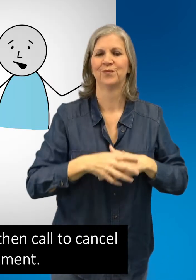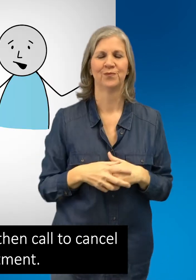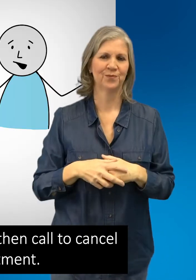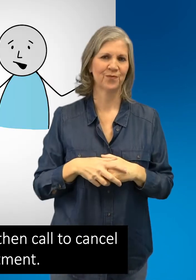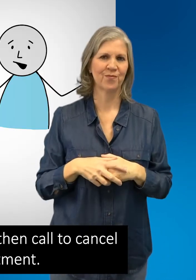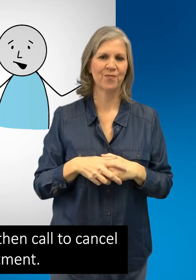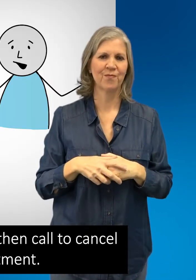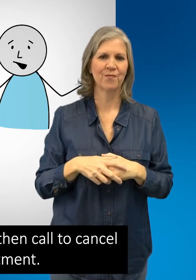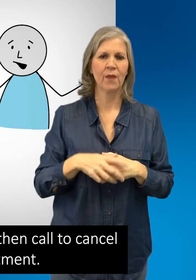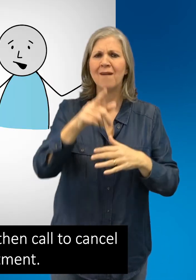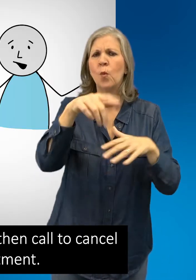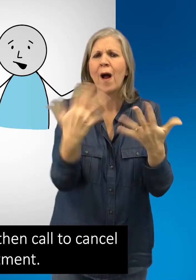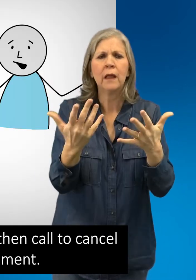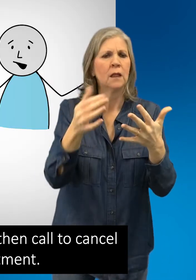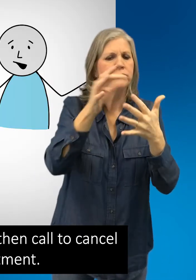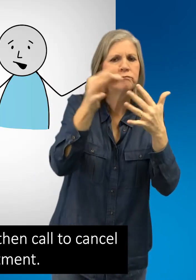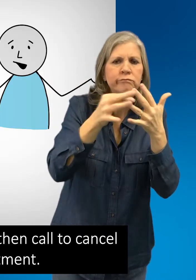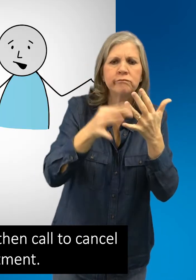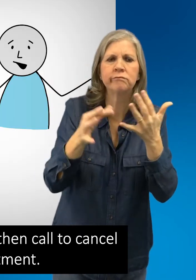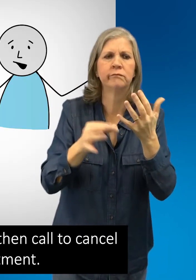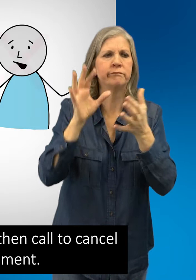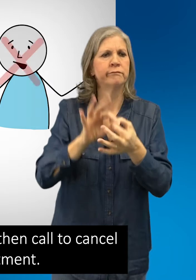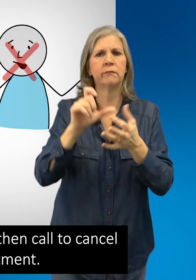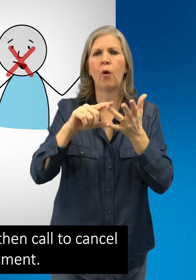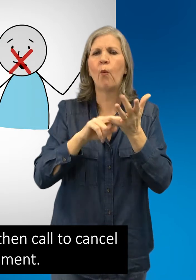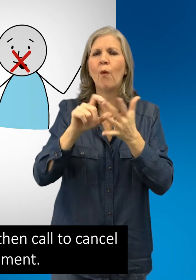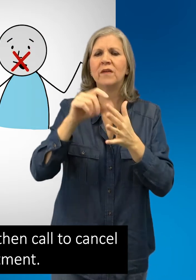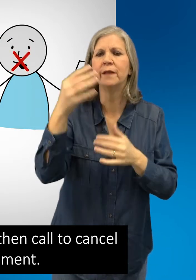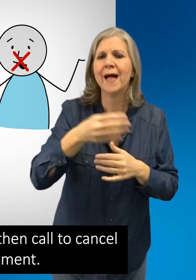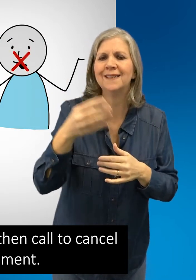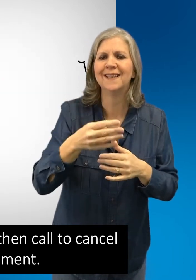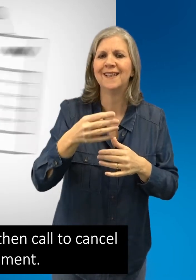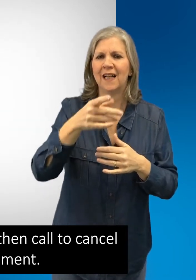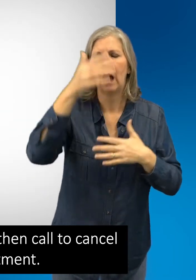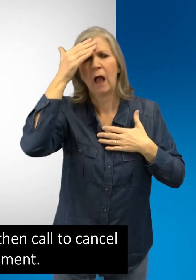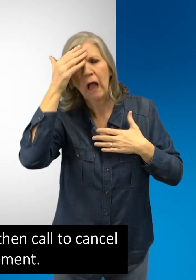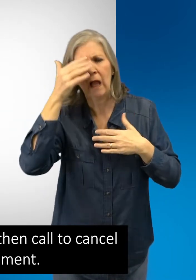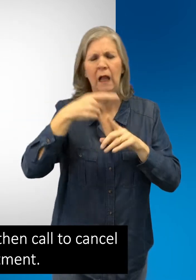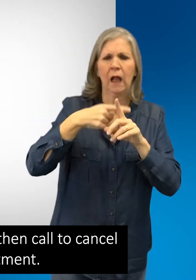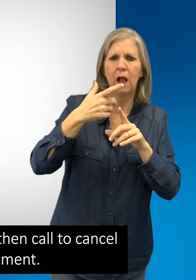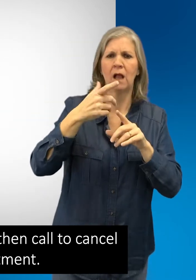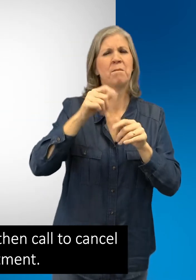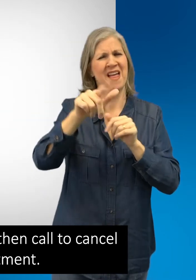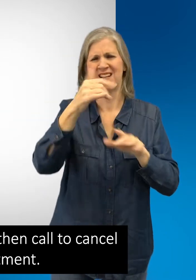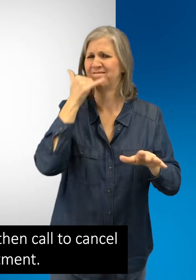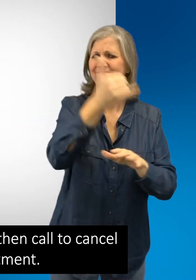If you have any symptoms of COVID-19, then call to cancel and reschedule the appointment.